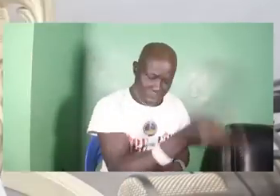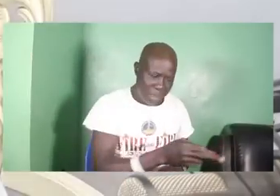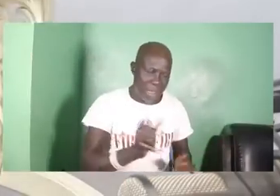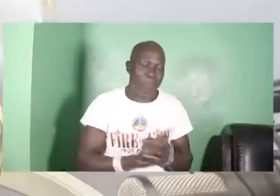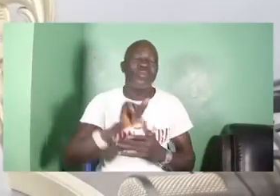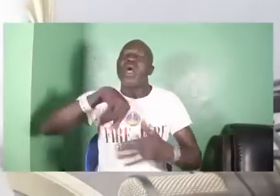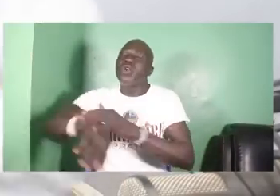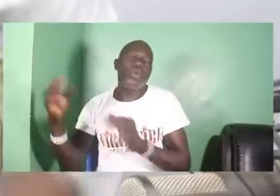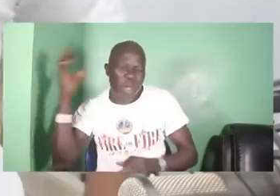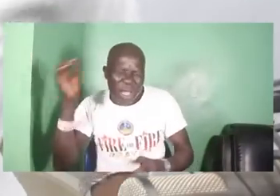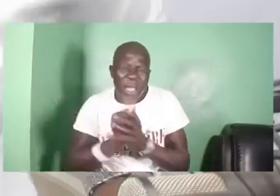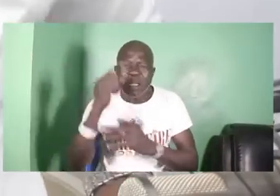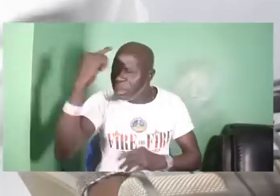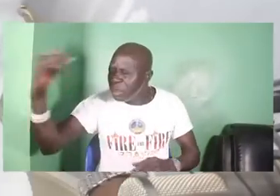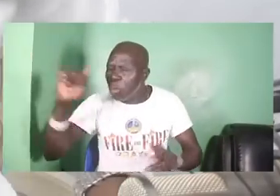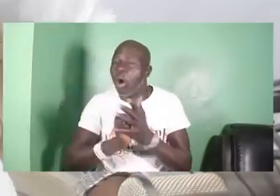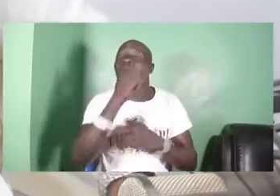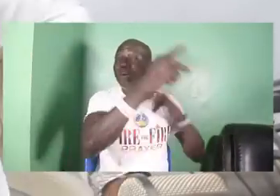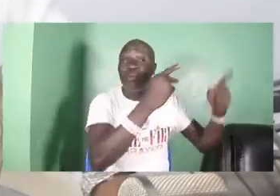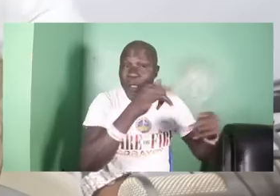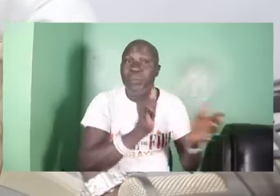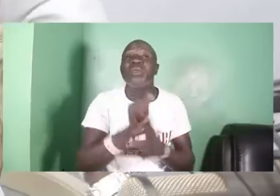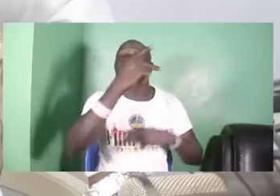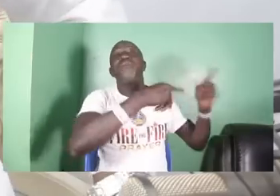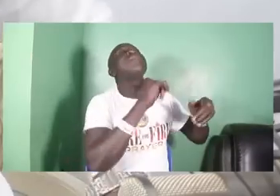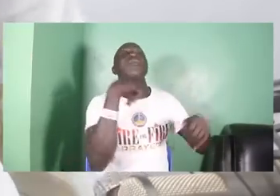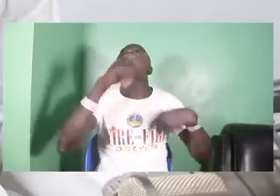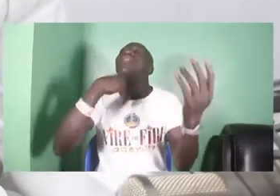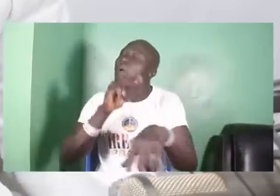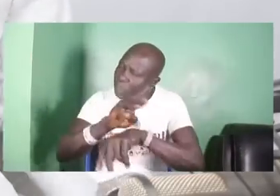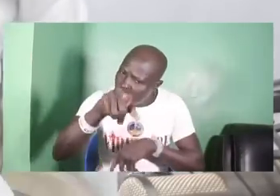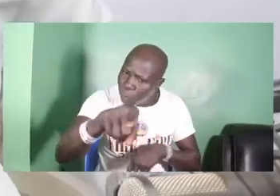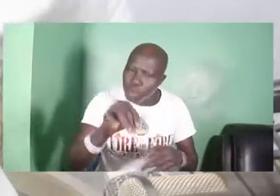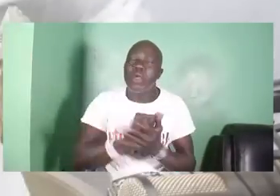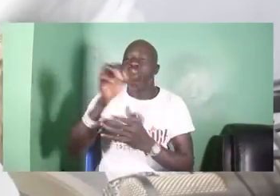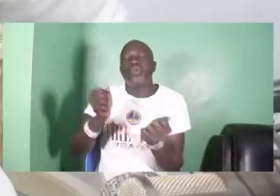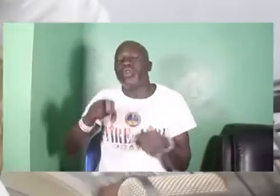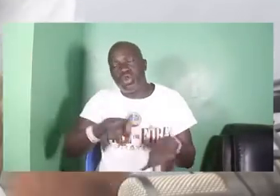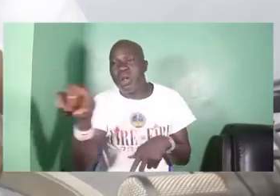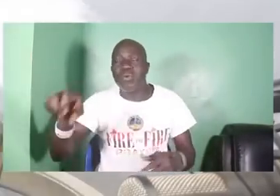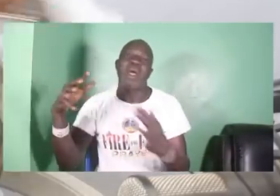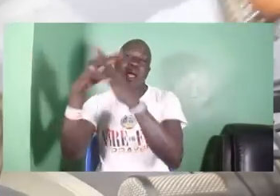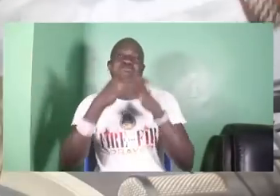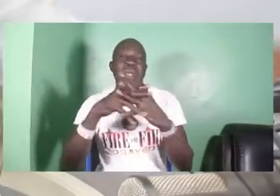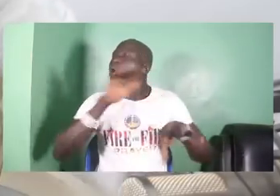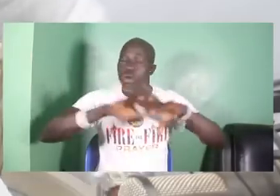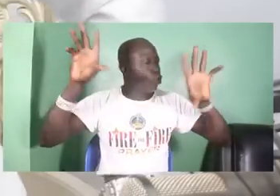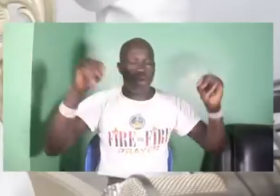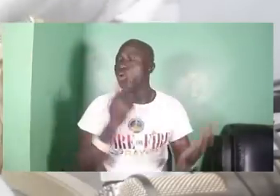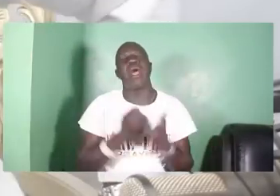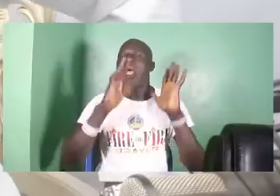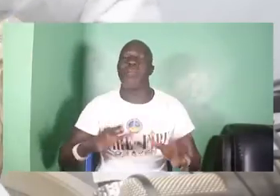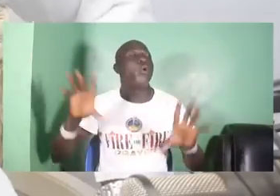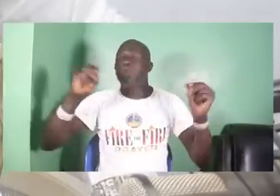is, sir. You've read the dream and the vision. Prophet has delivered message. All you that you've traveled abroad. There is no